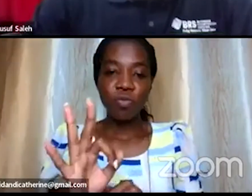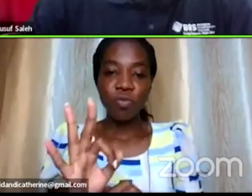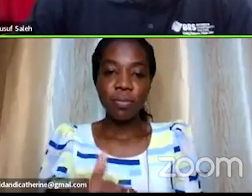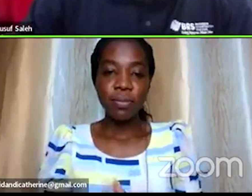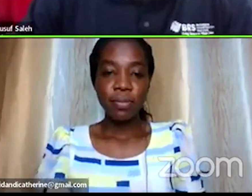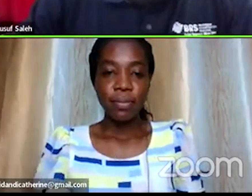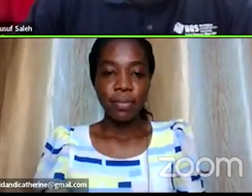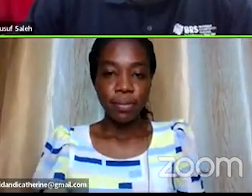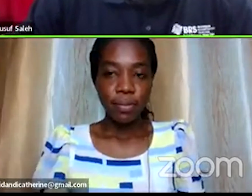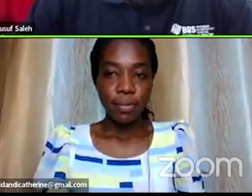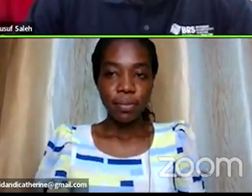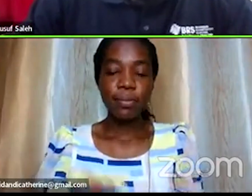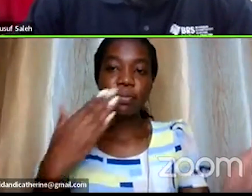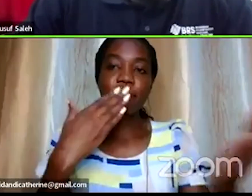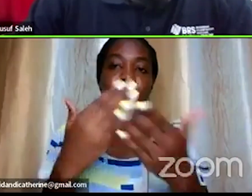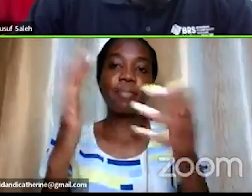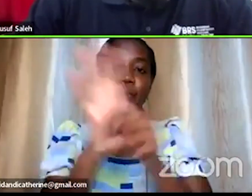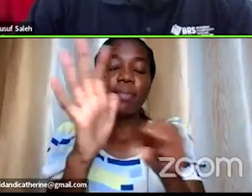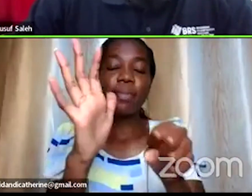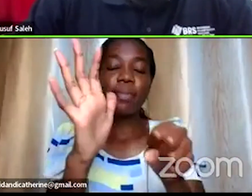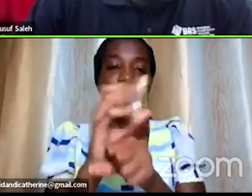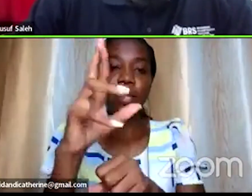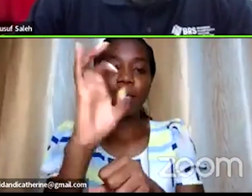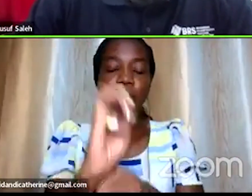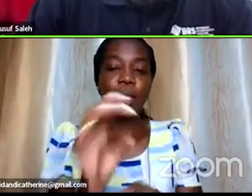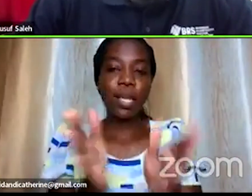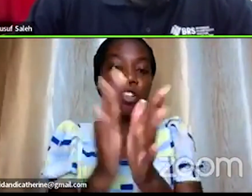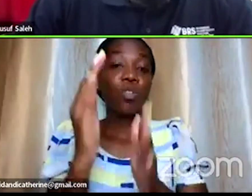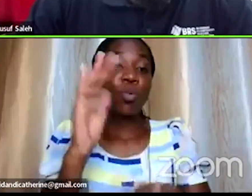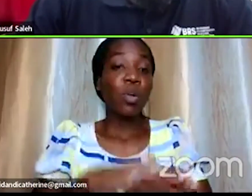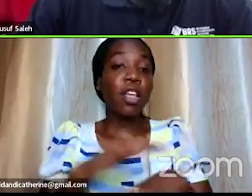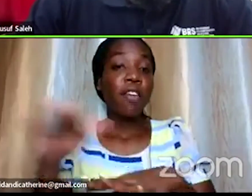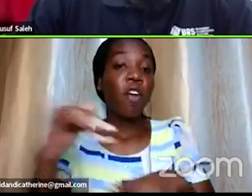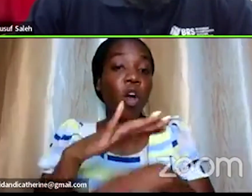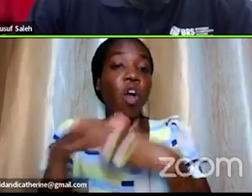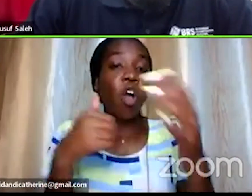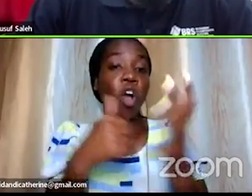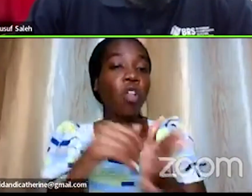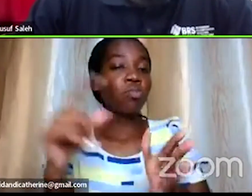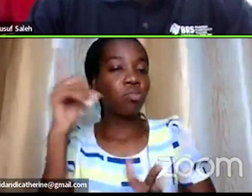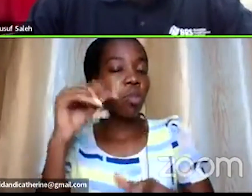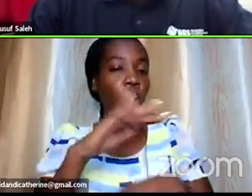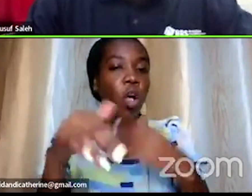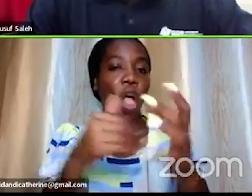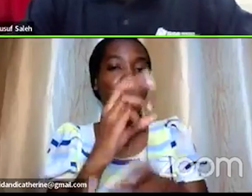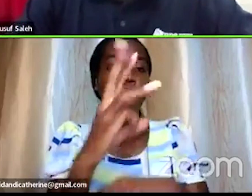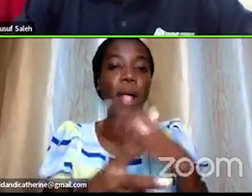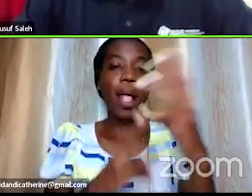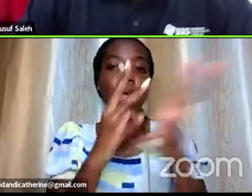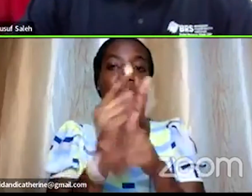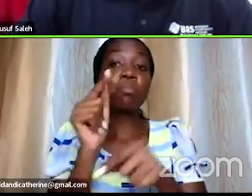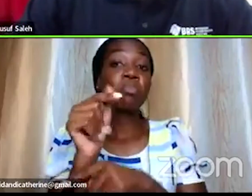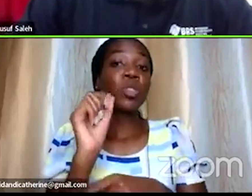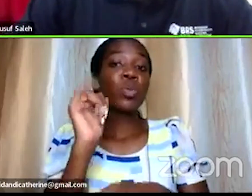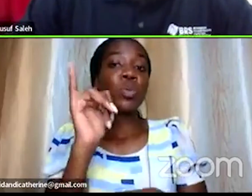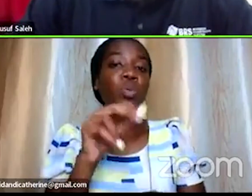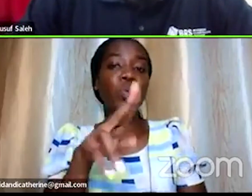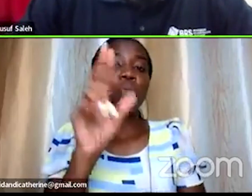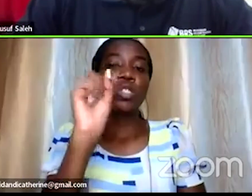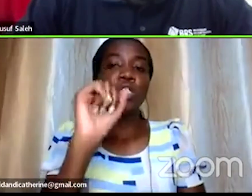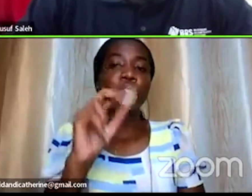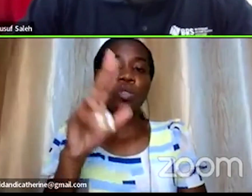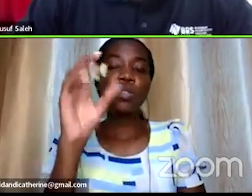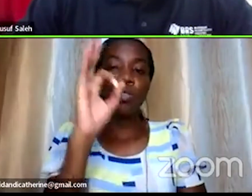Thank you so much, Grace, and good evening to you all listeners from all over the world. This is Yusuf Saleh. I'm a